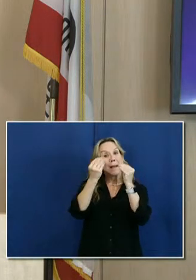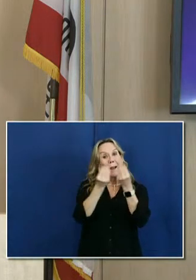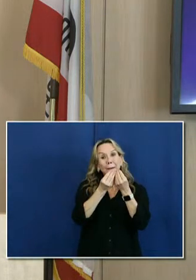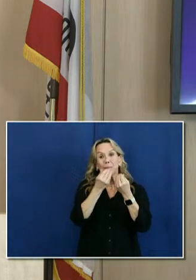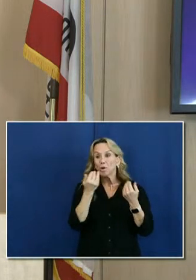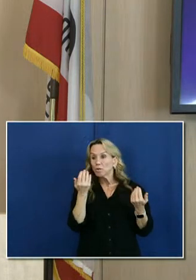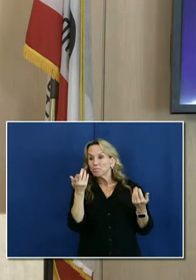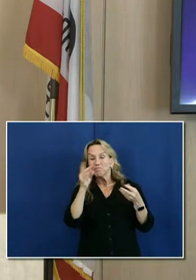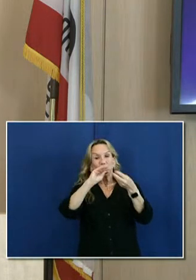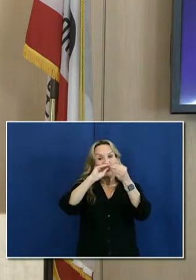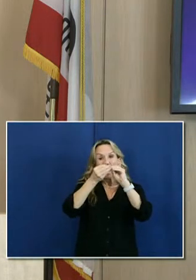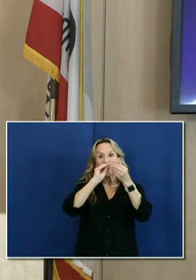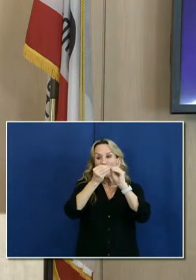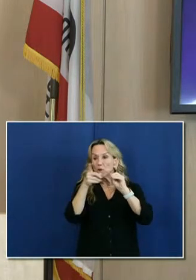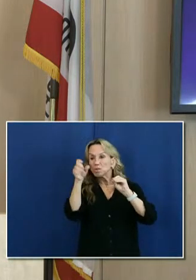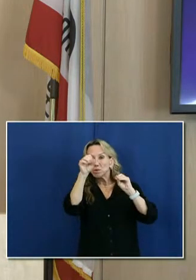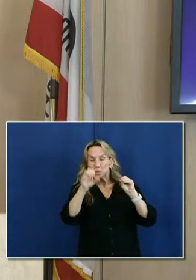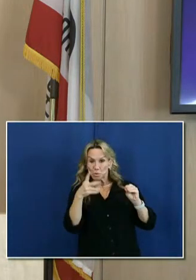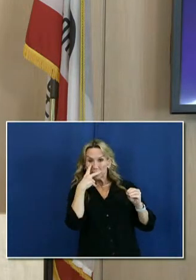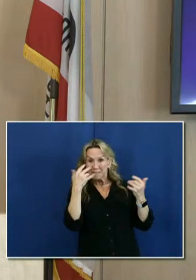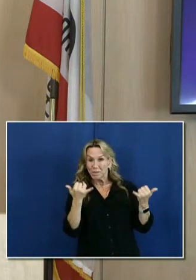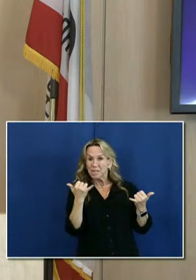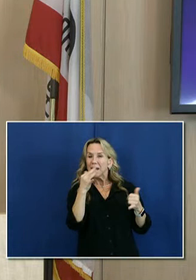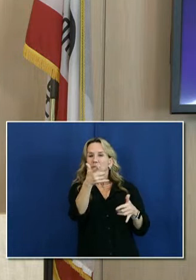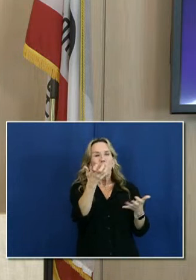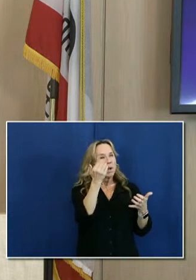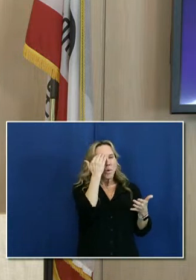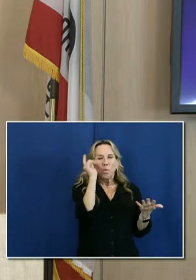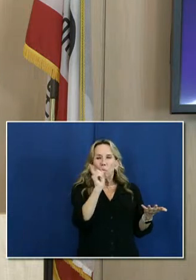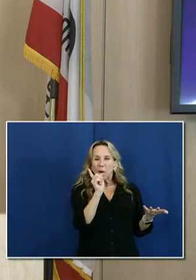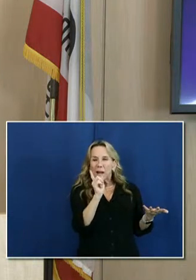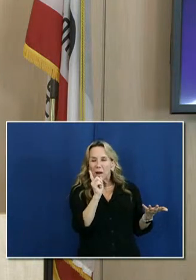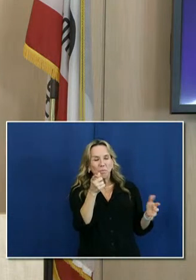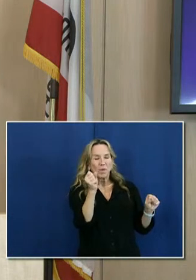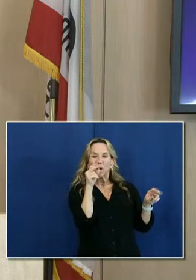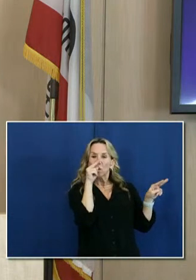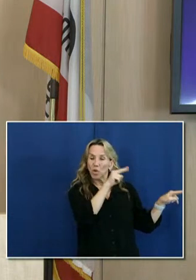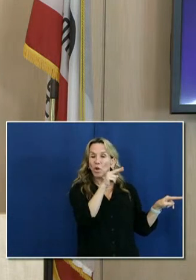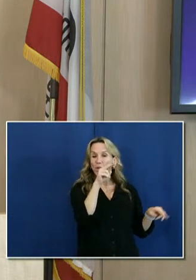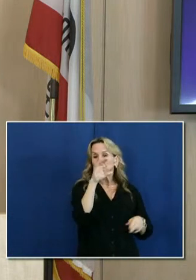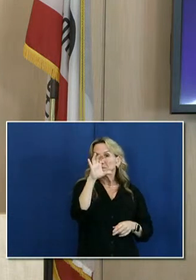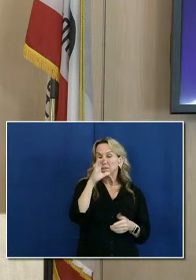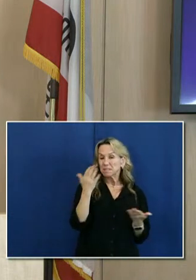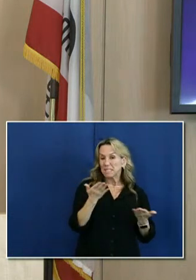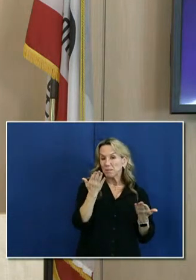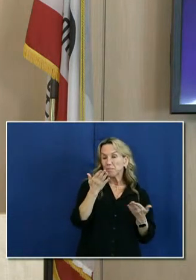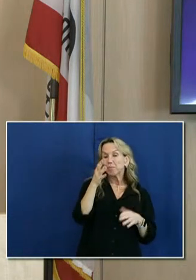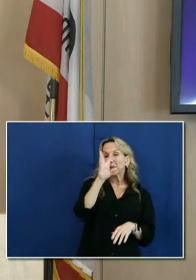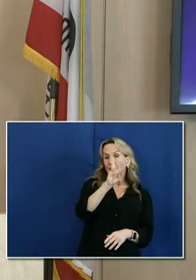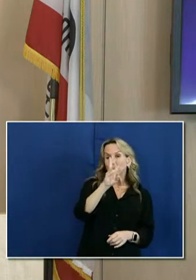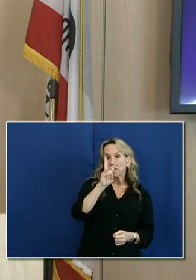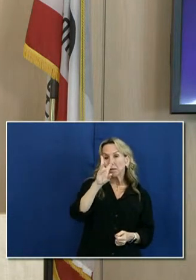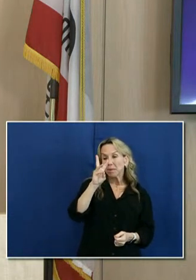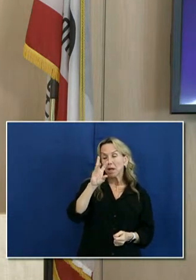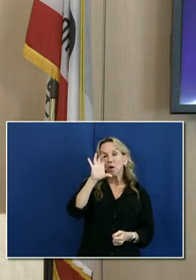shared here today and much more can be found on the county's coronavirus website at